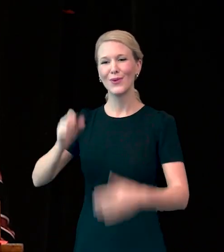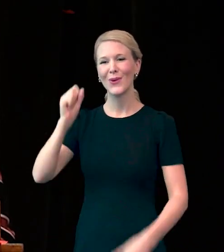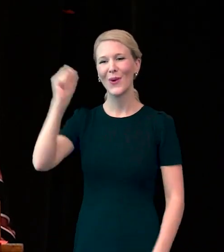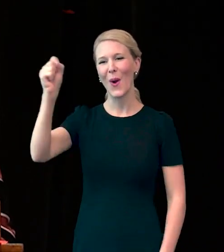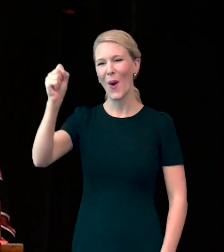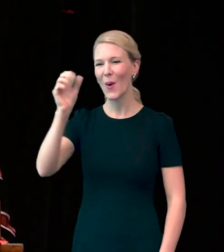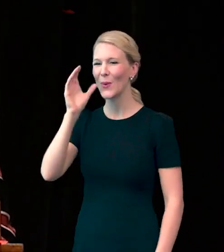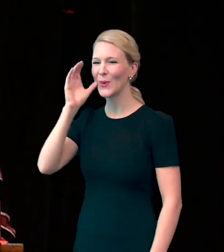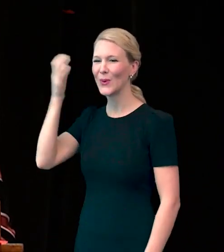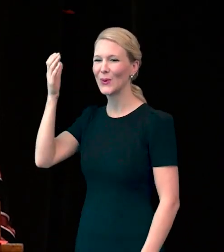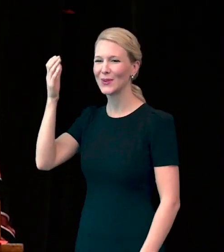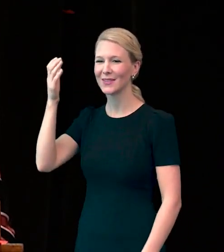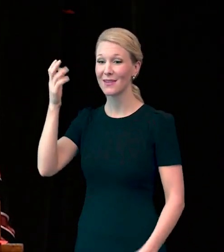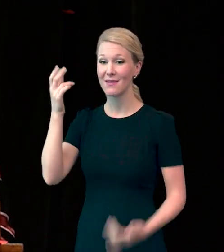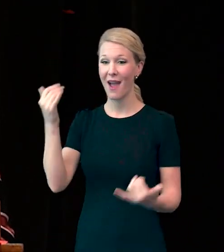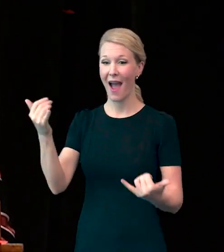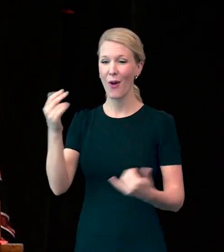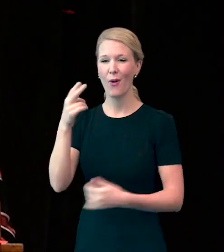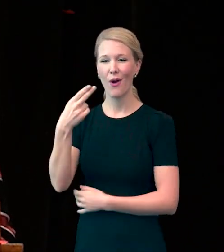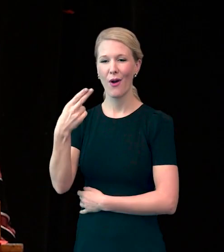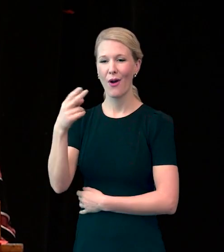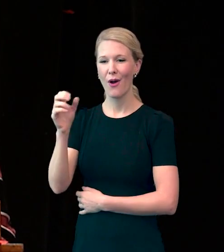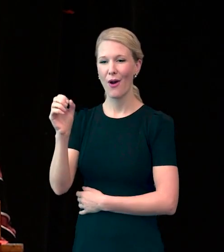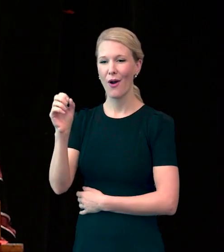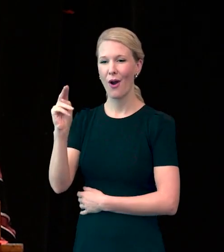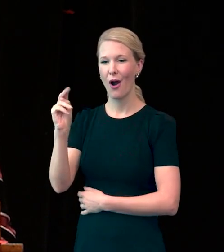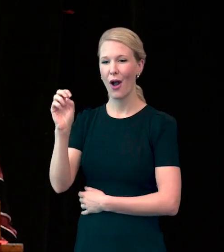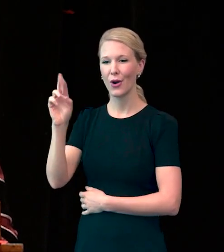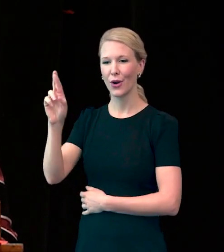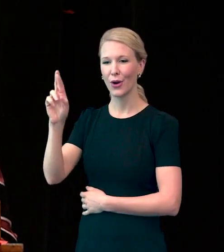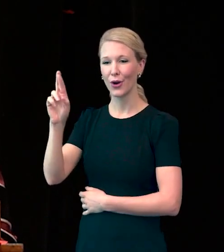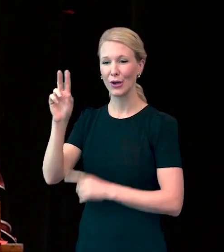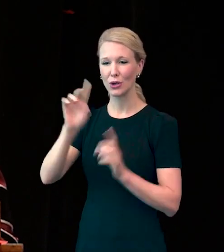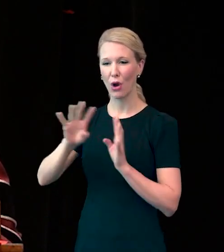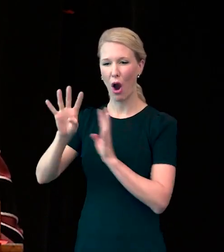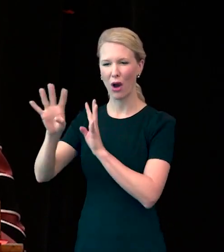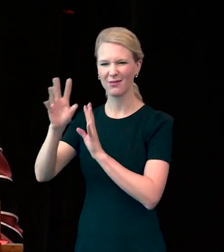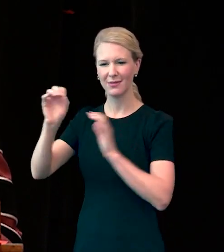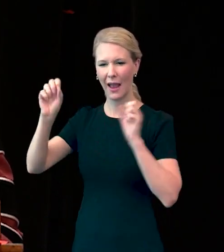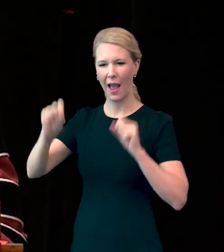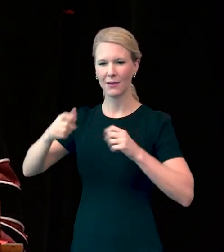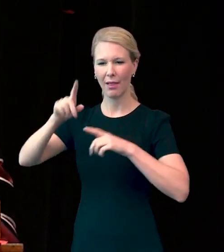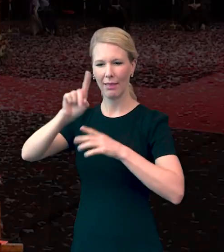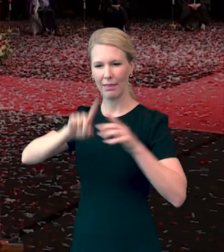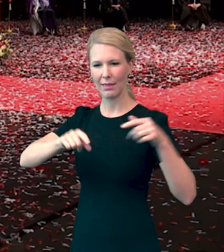Cougs! Honor Guard and Mace Bearer, please lead the recessional.